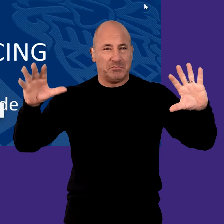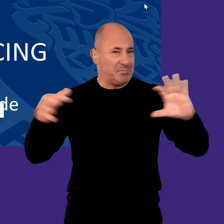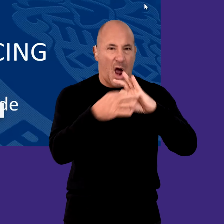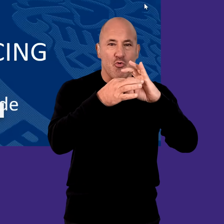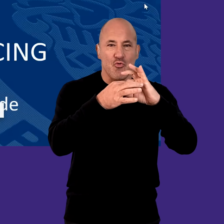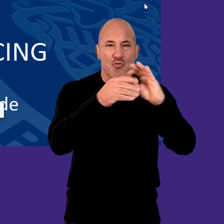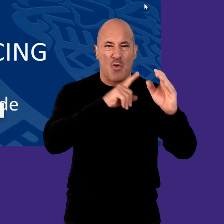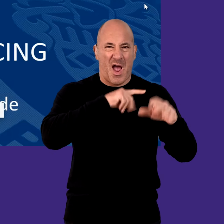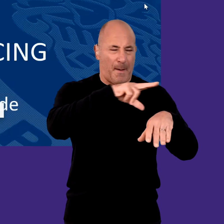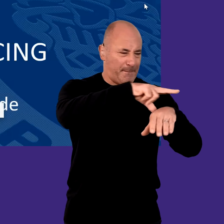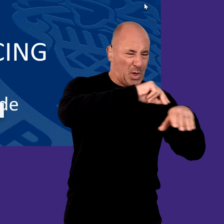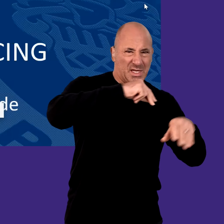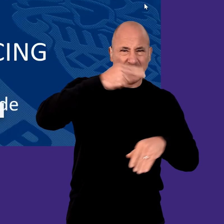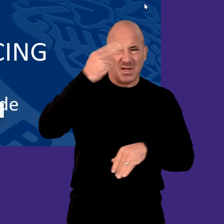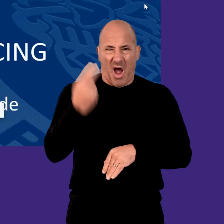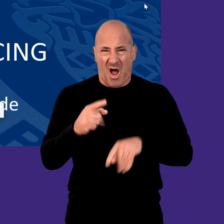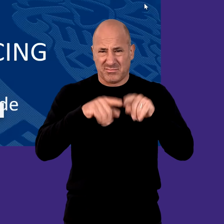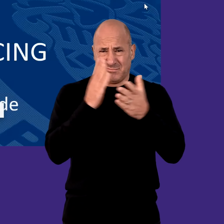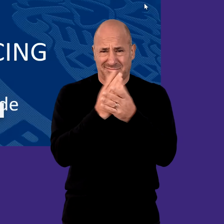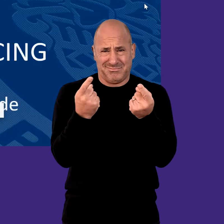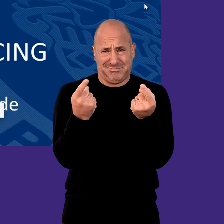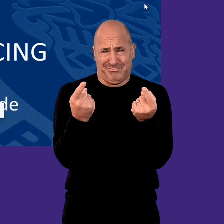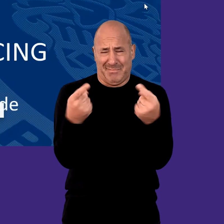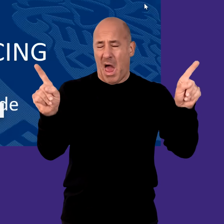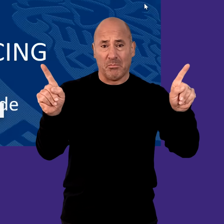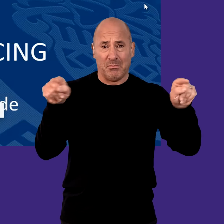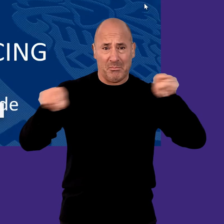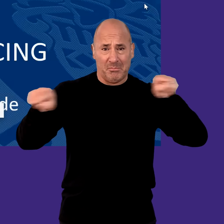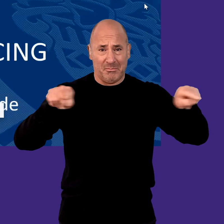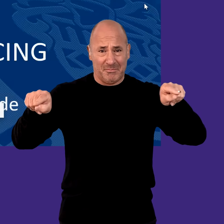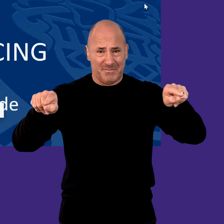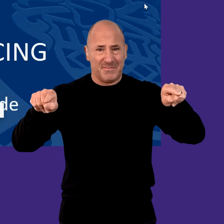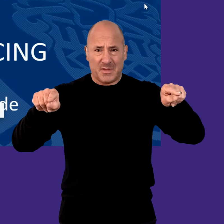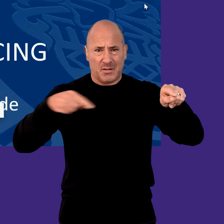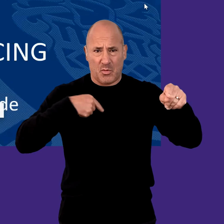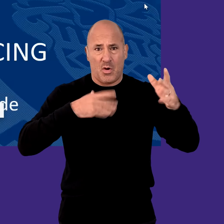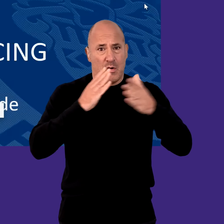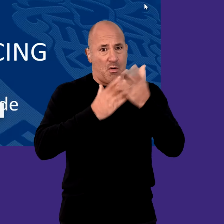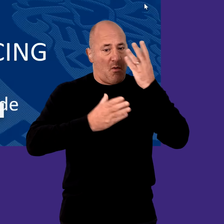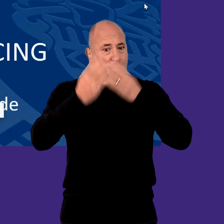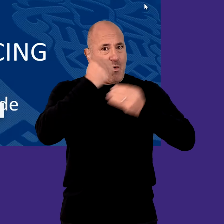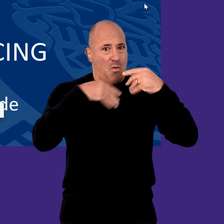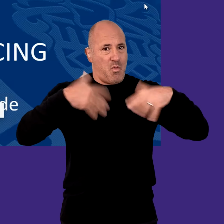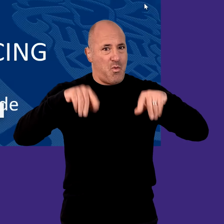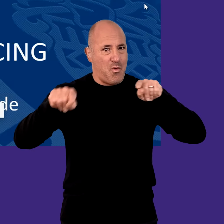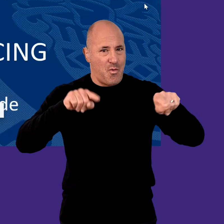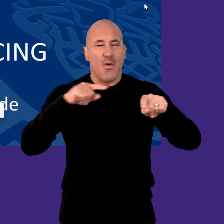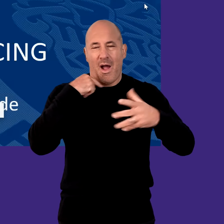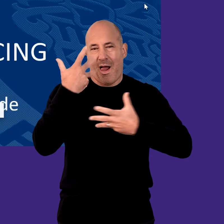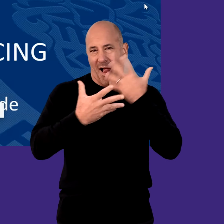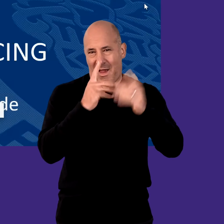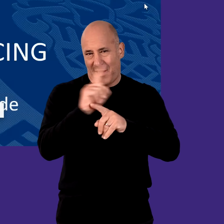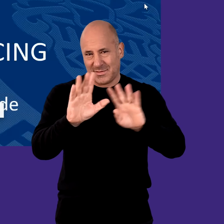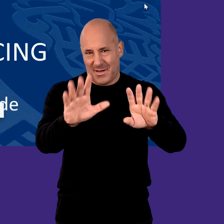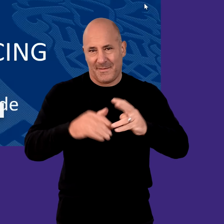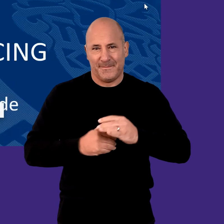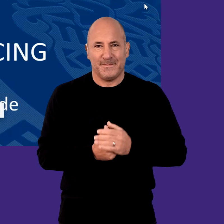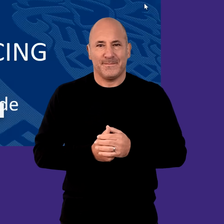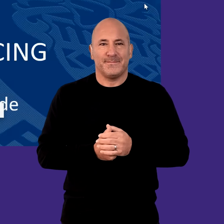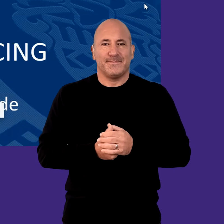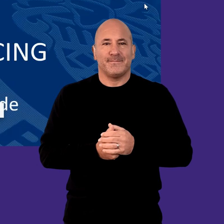When Worlds Collide because policing and the arts industry really are two very different worlds, and we learned a lot about